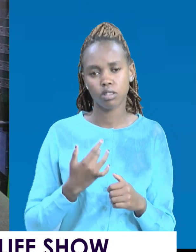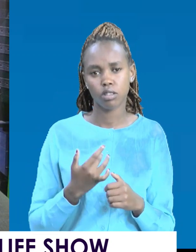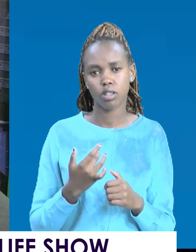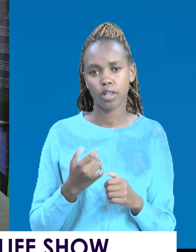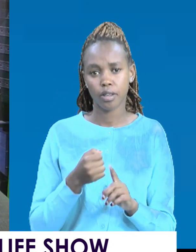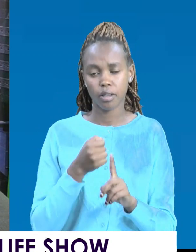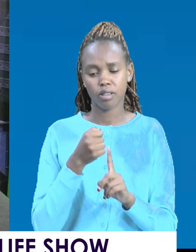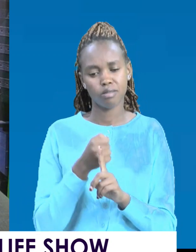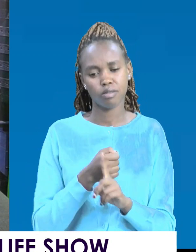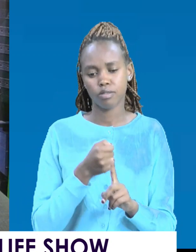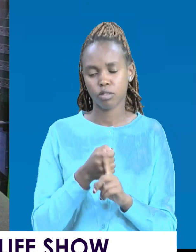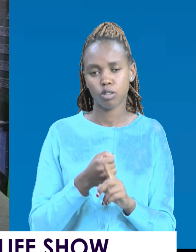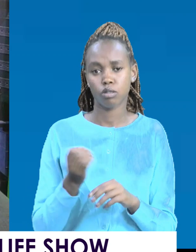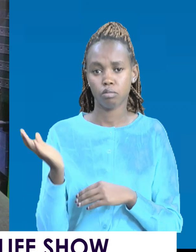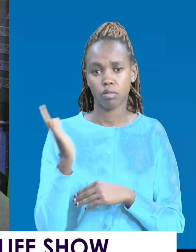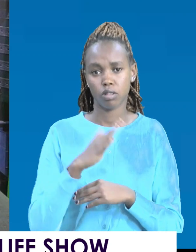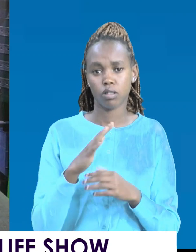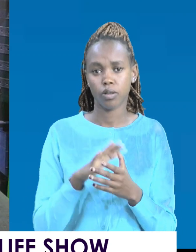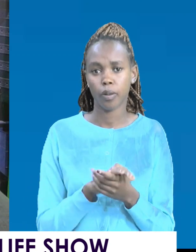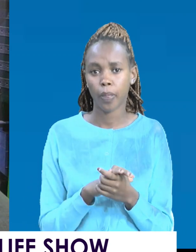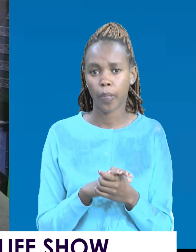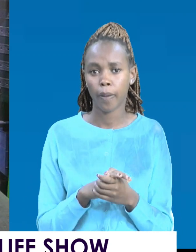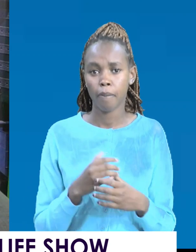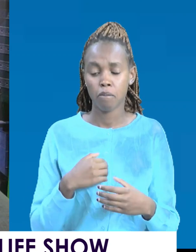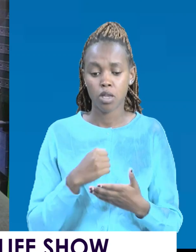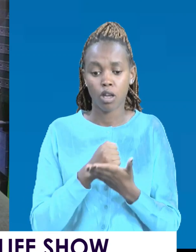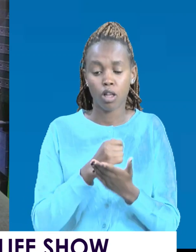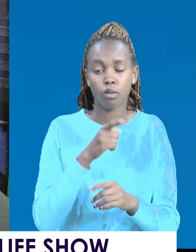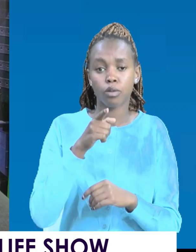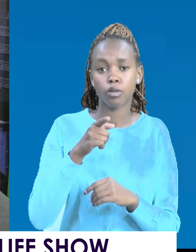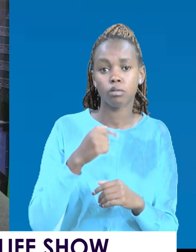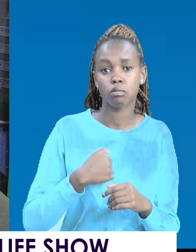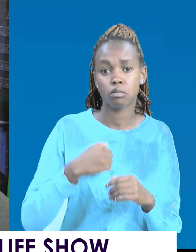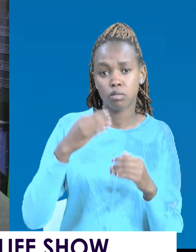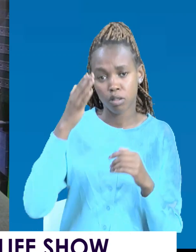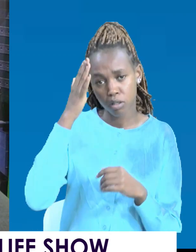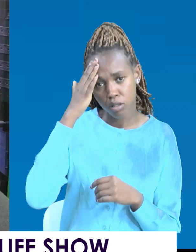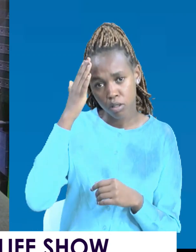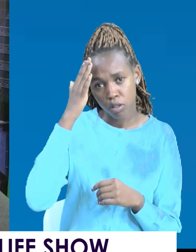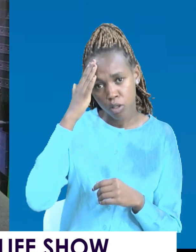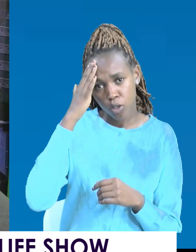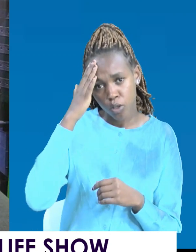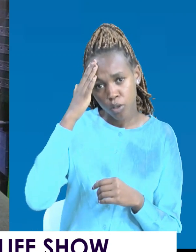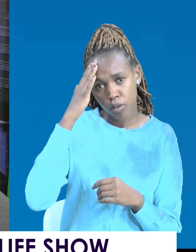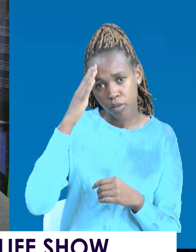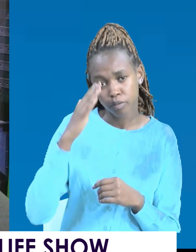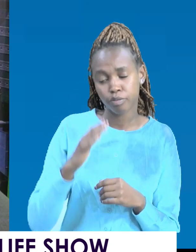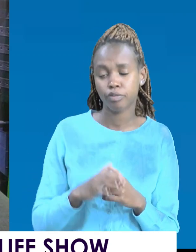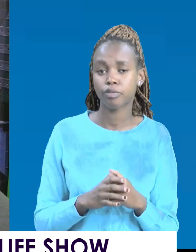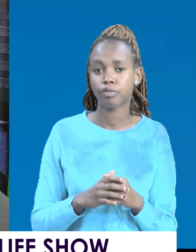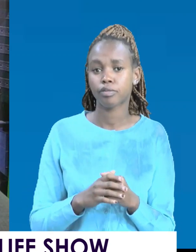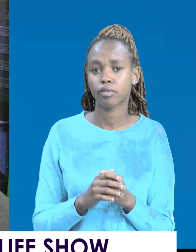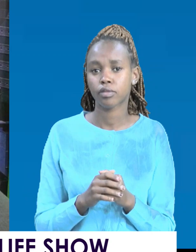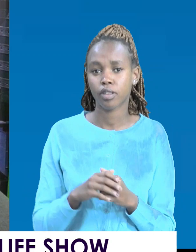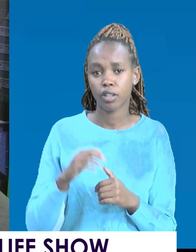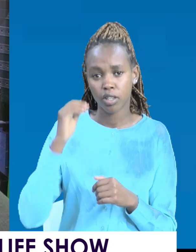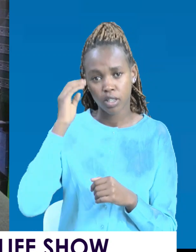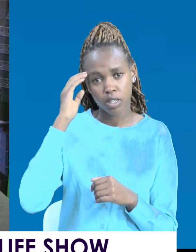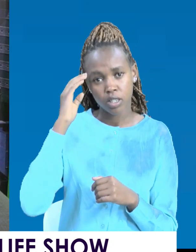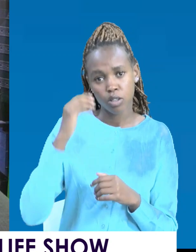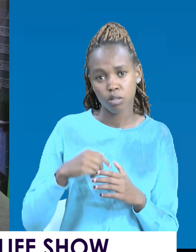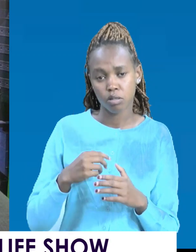back. Trust you me. I am helping you. I know there are psychotherapists who refer people to this